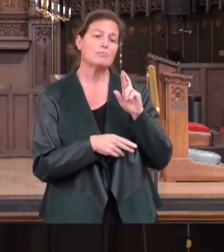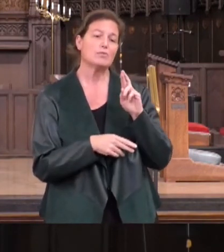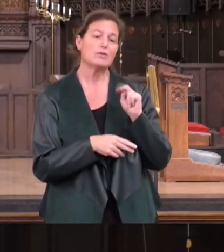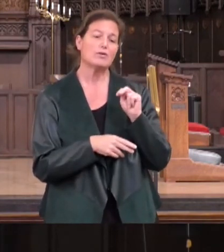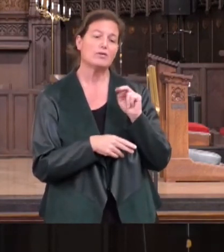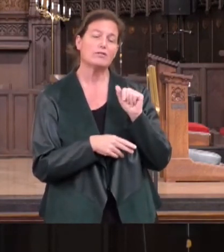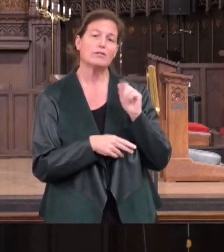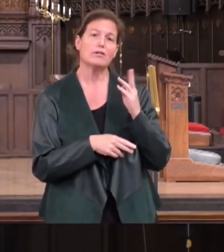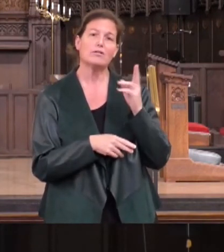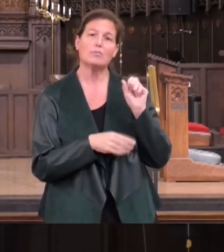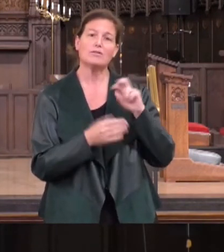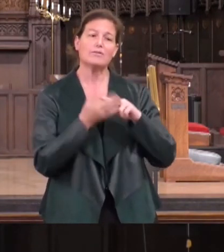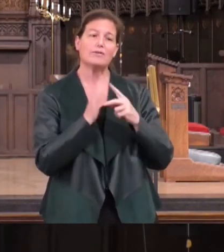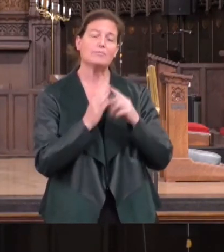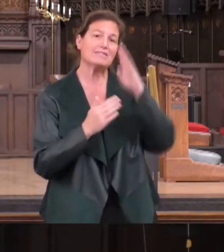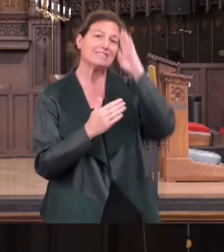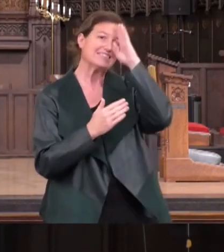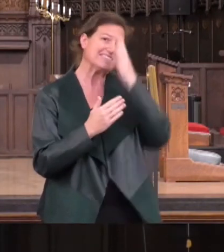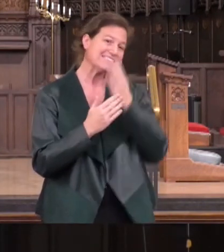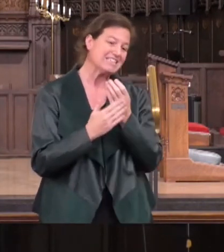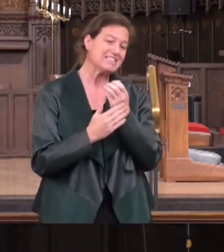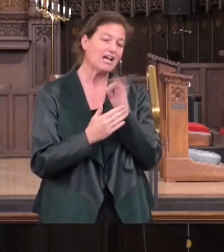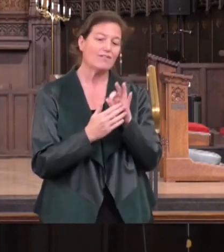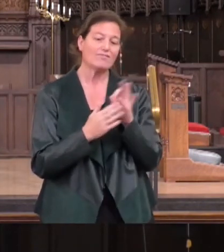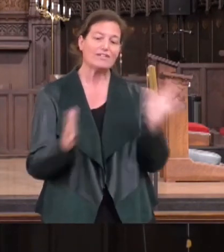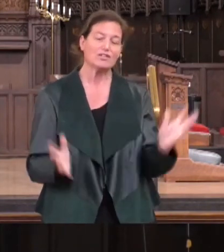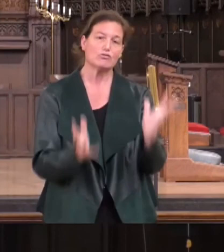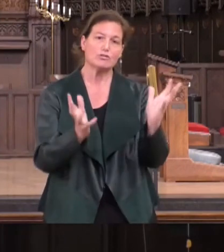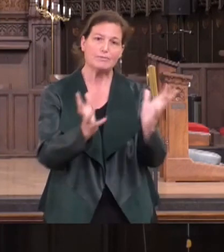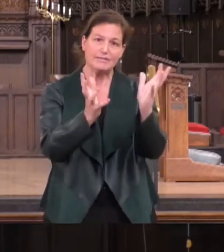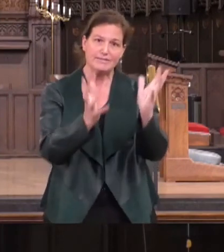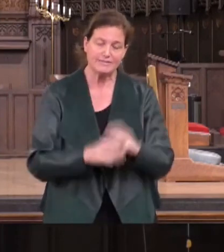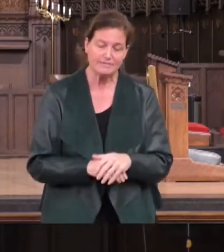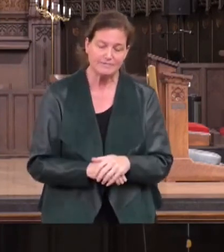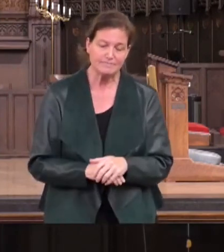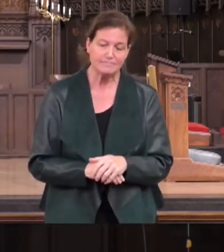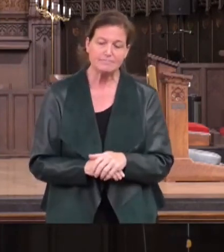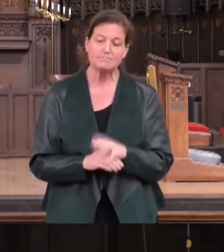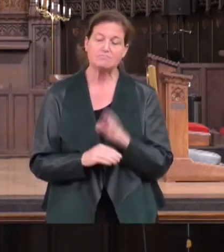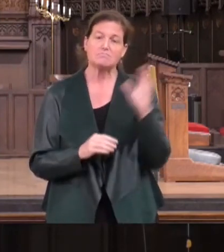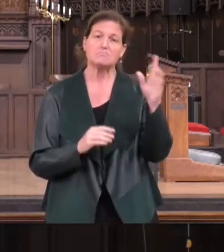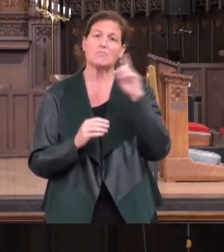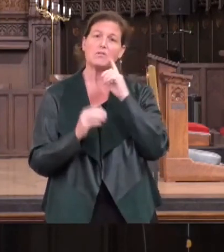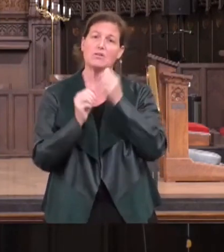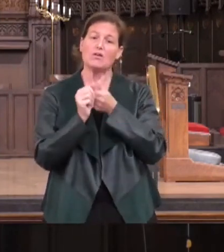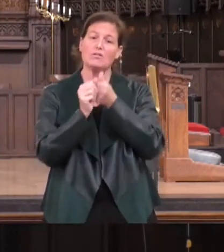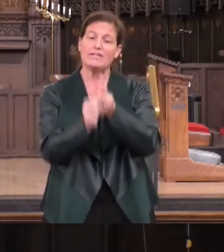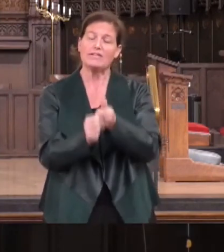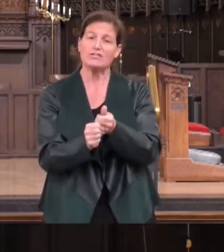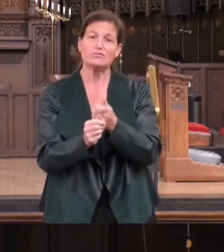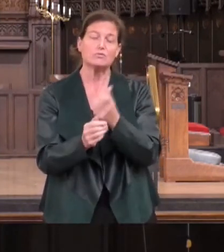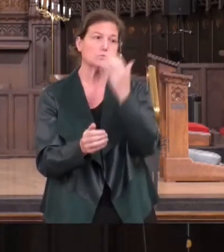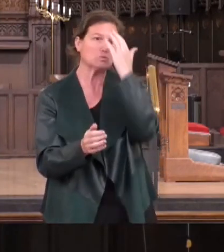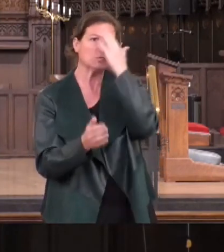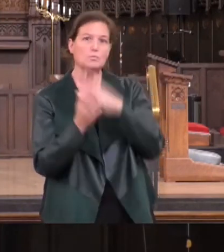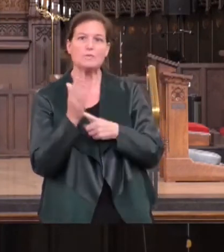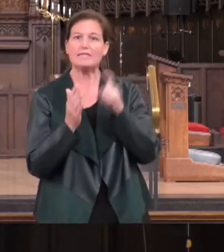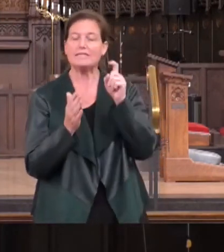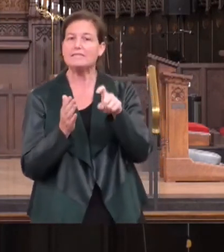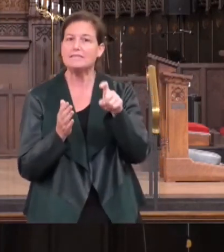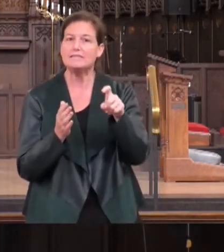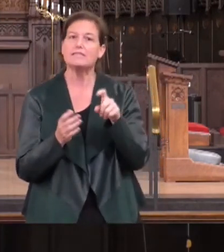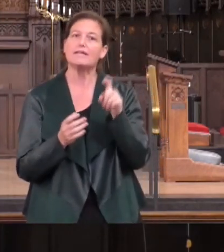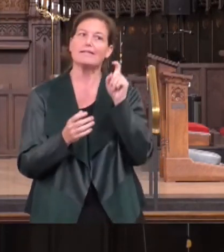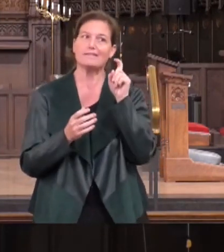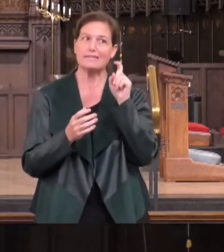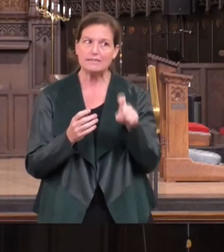means son of encouragement. You see, the apostles knew what they needed. They needed a